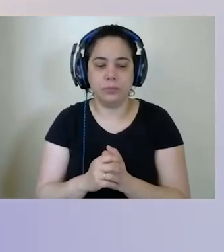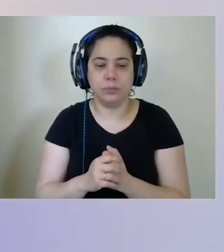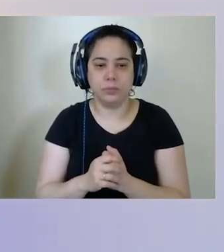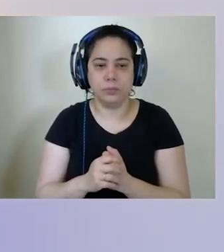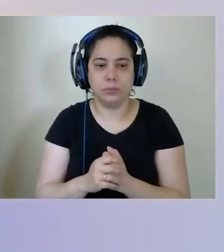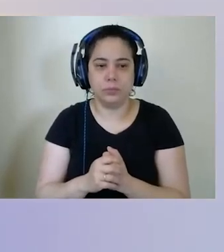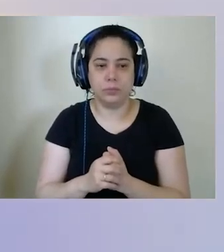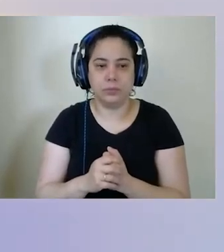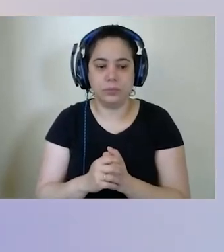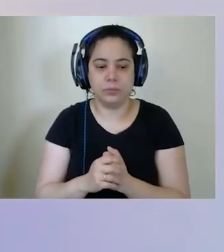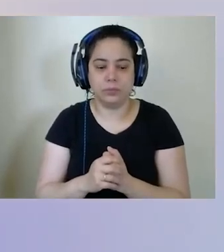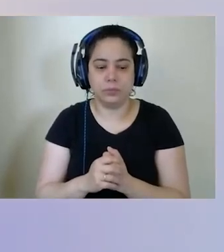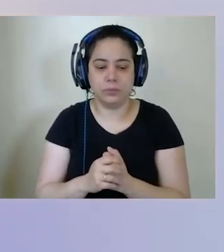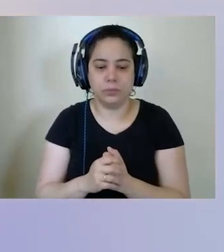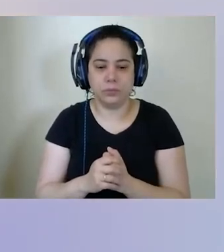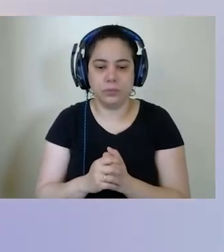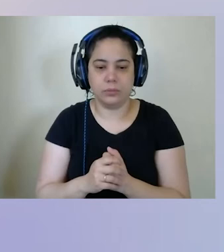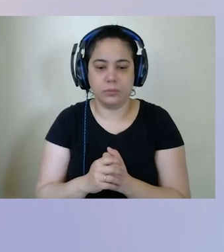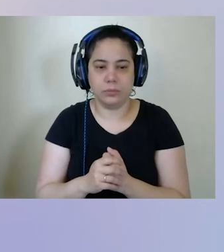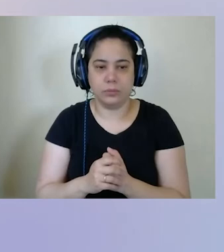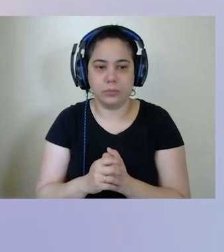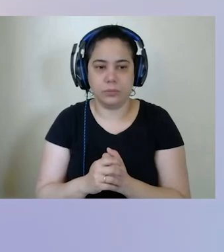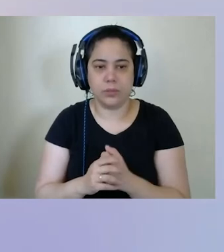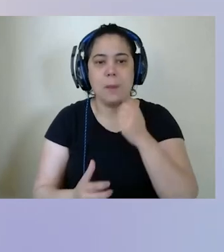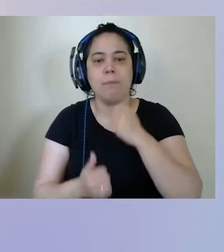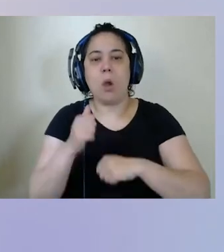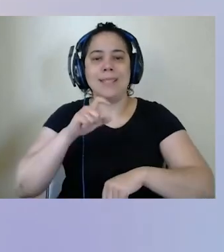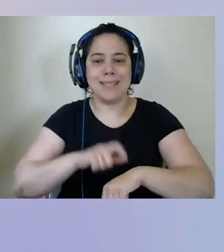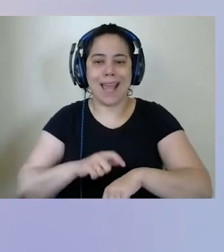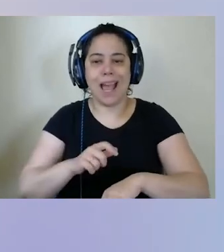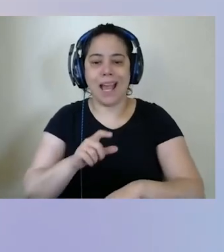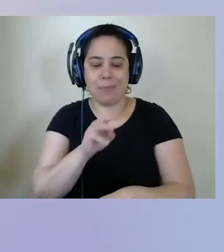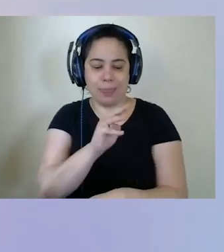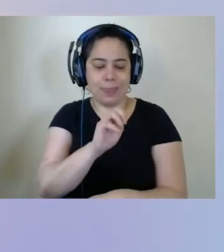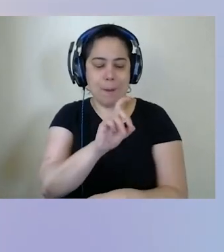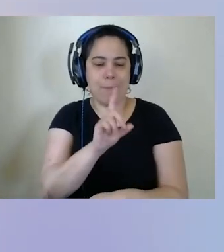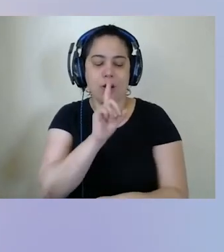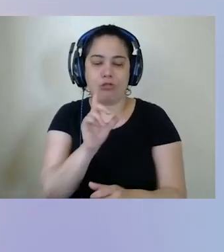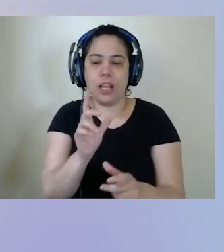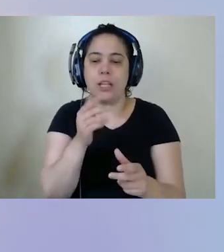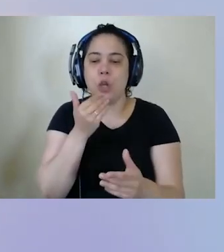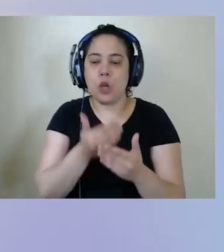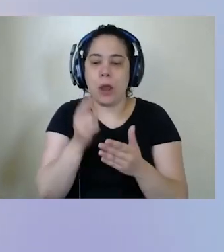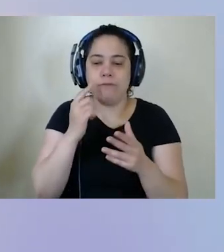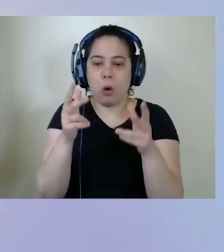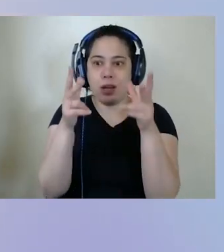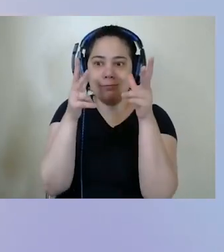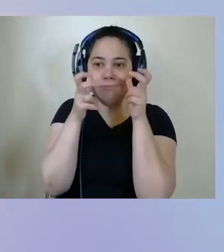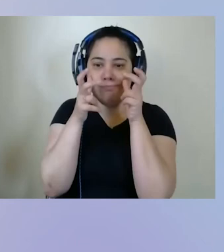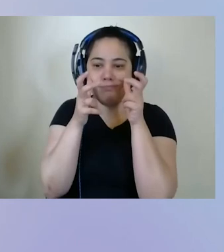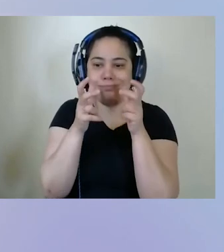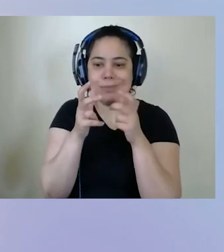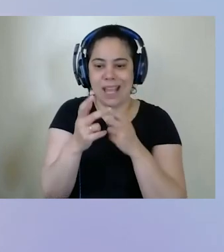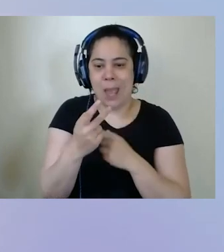good part, mostly toxic drugs. So I didn't have much idea of brain